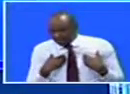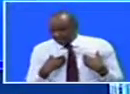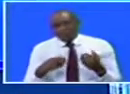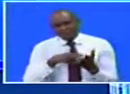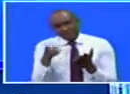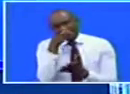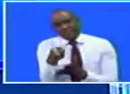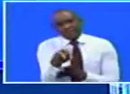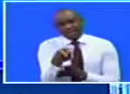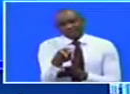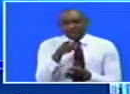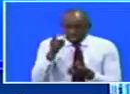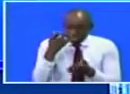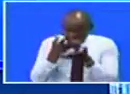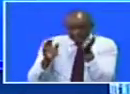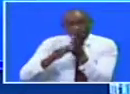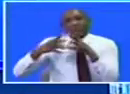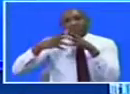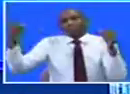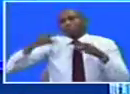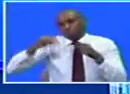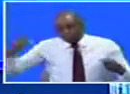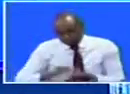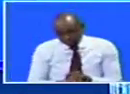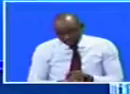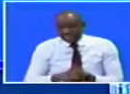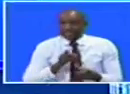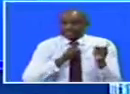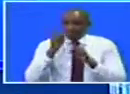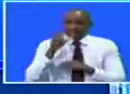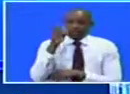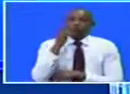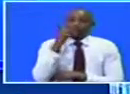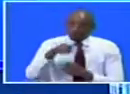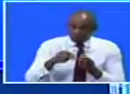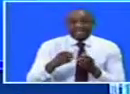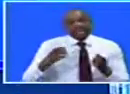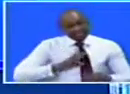failed rapidly one after the other. The service provider has also surprised